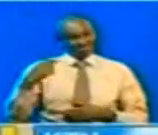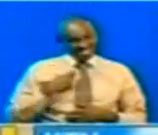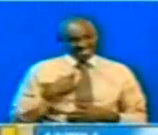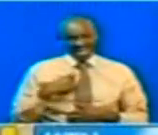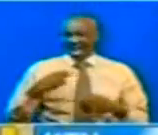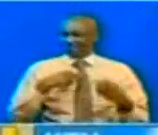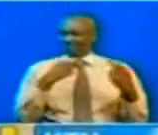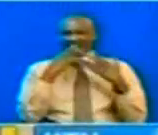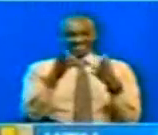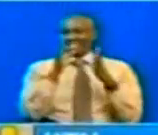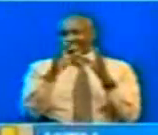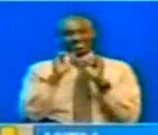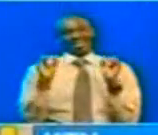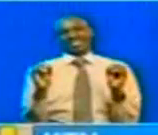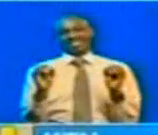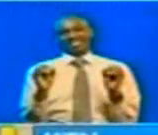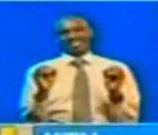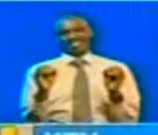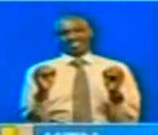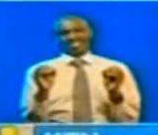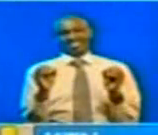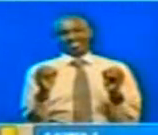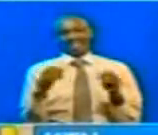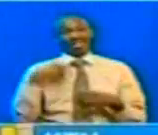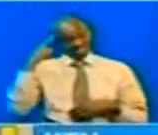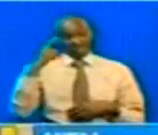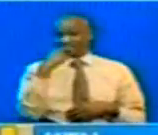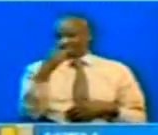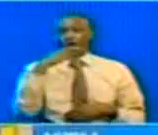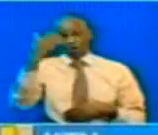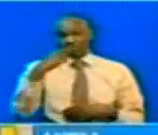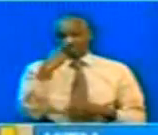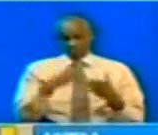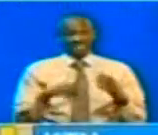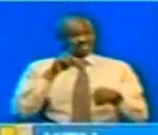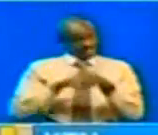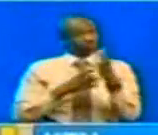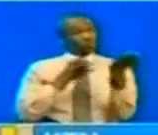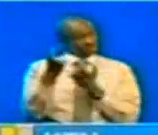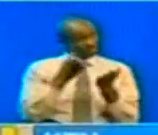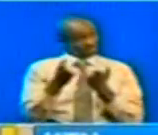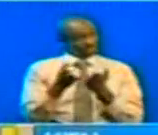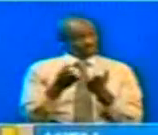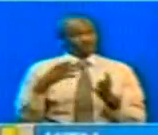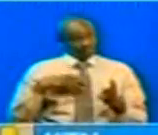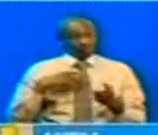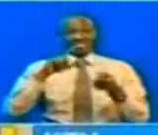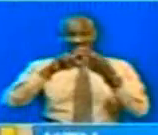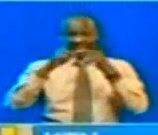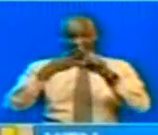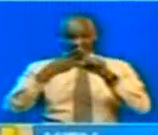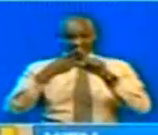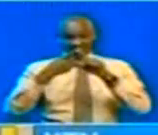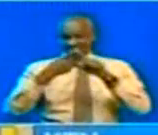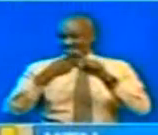have a response to that. I think I have always said that when it comes to service delivery and standards, I